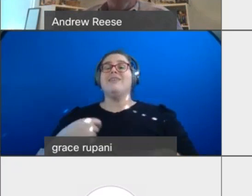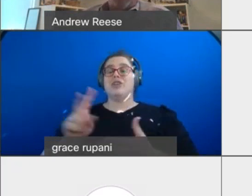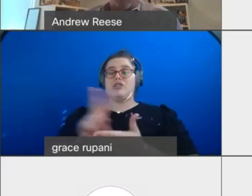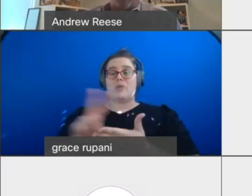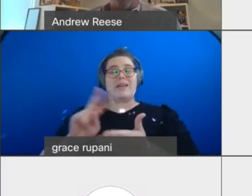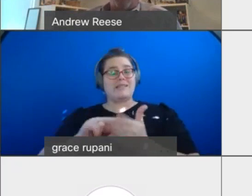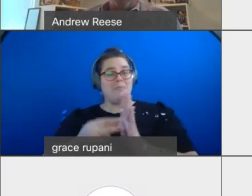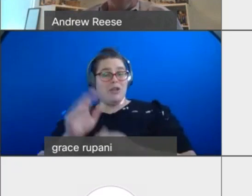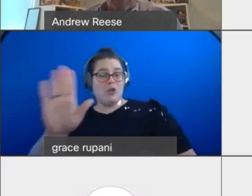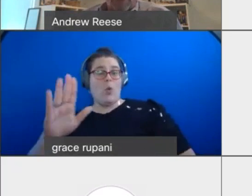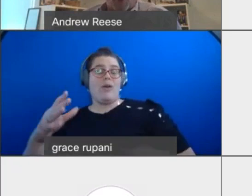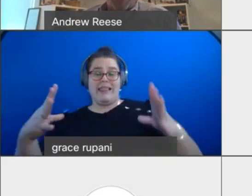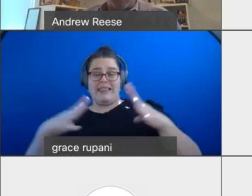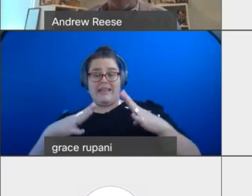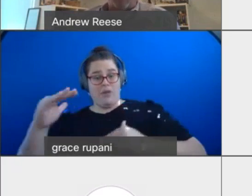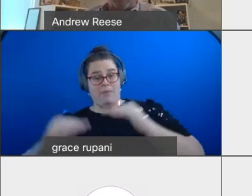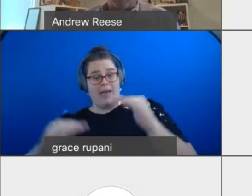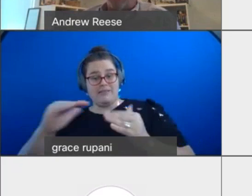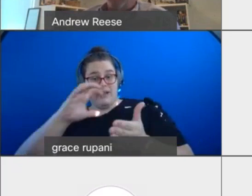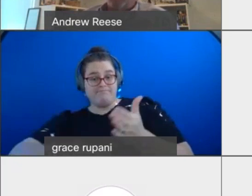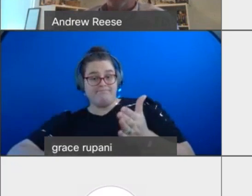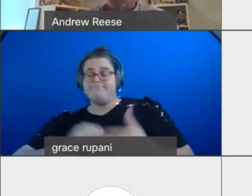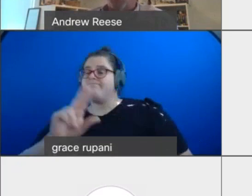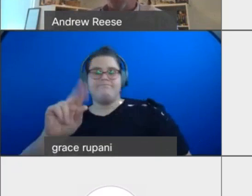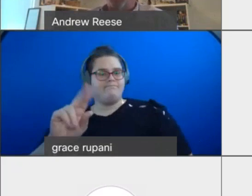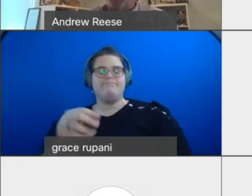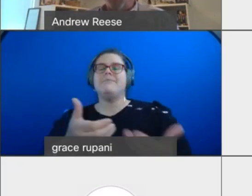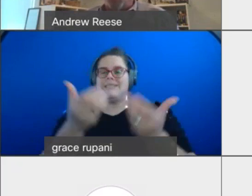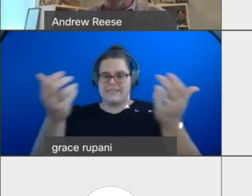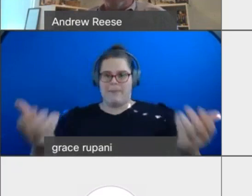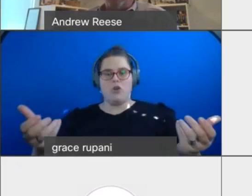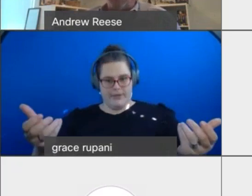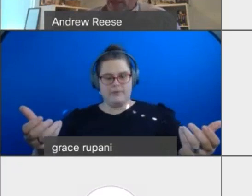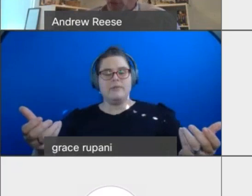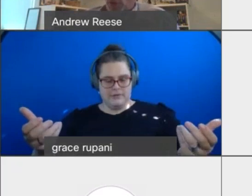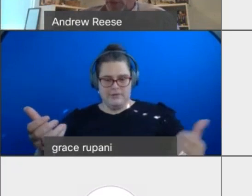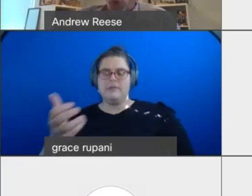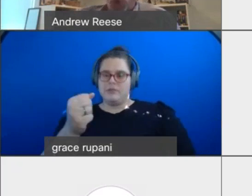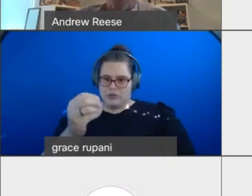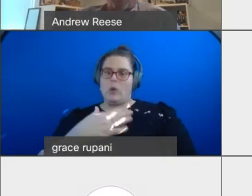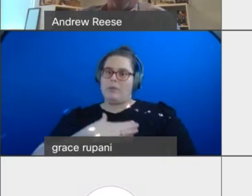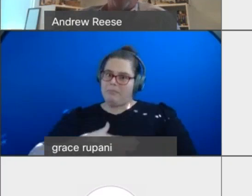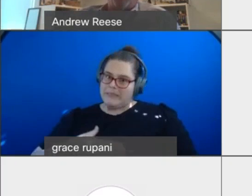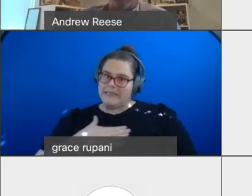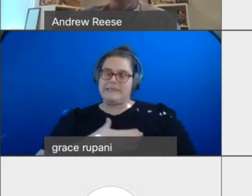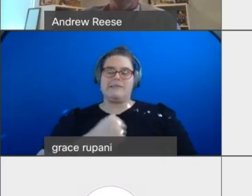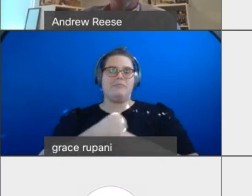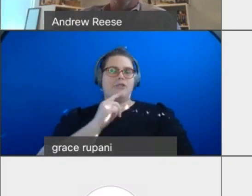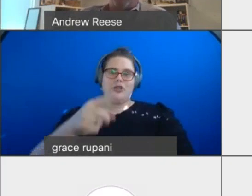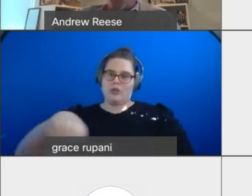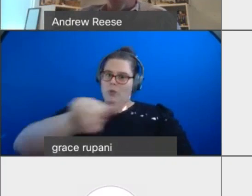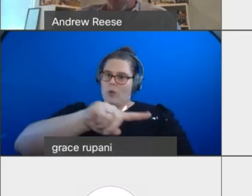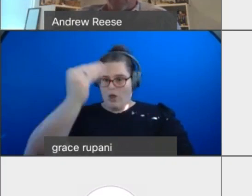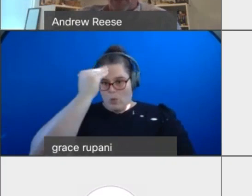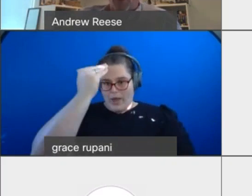be giving employees as a benefit. So, please make sure that you're aware of the provisions